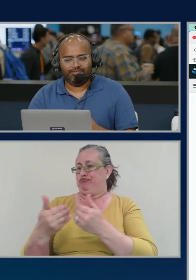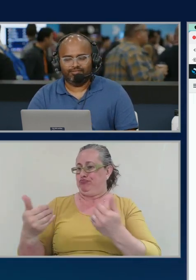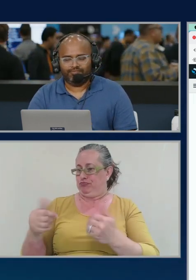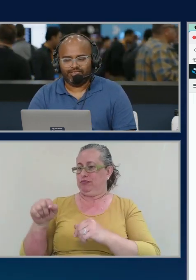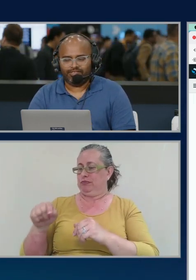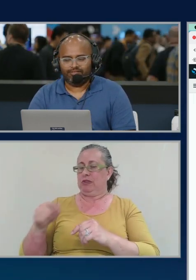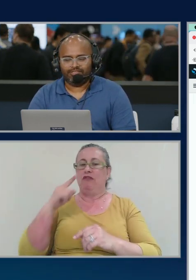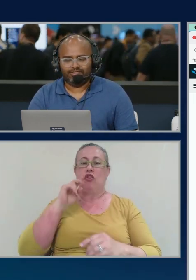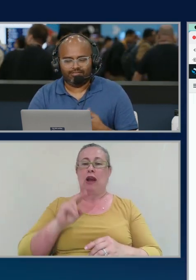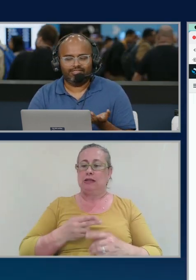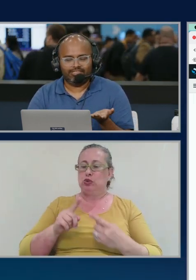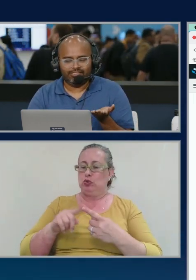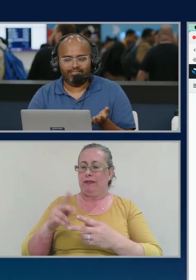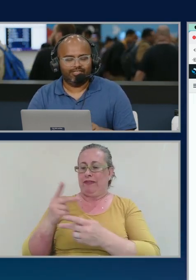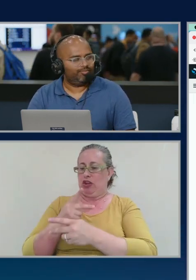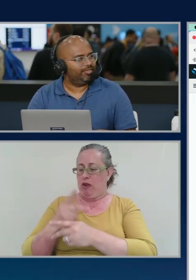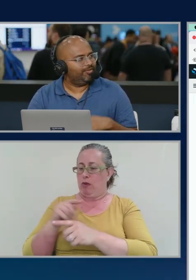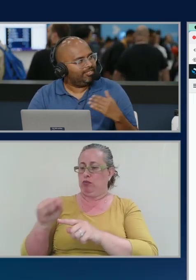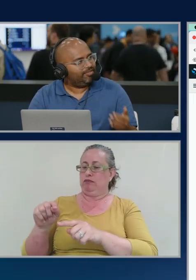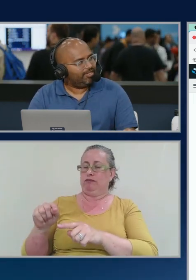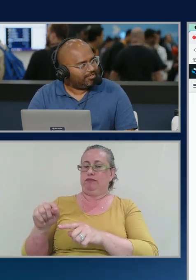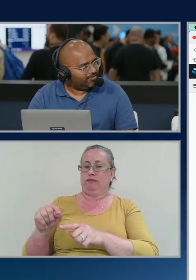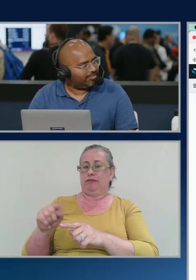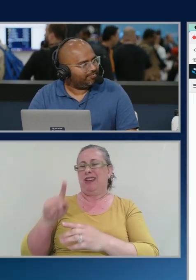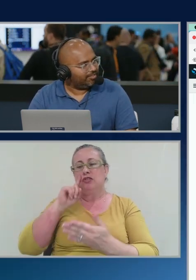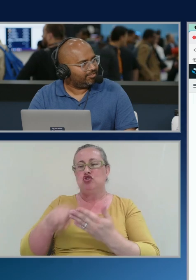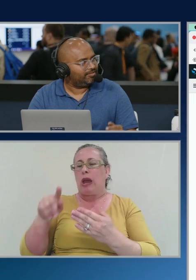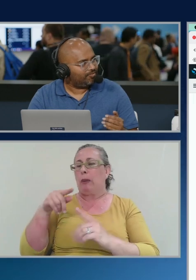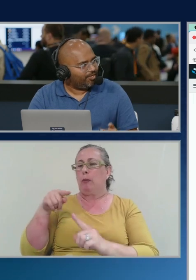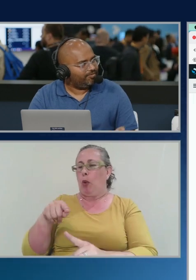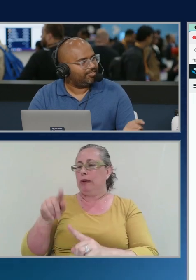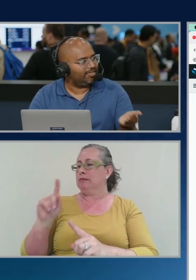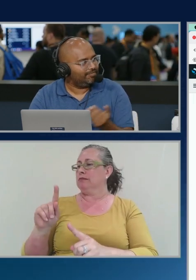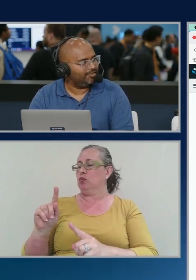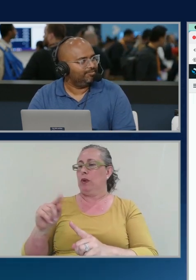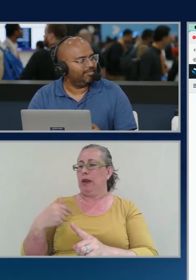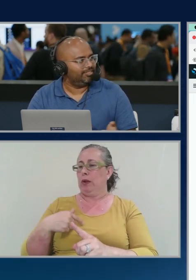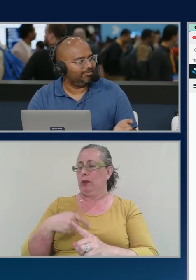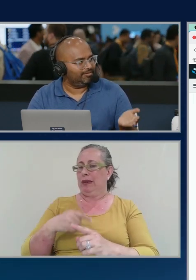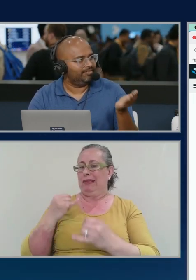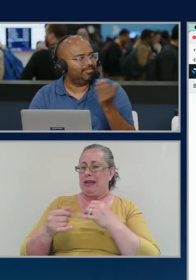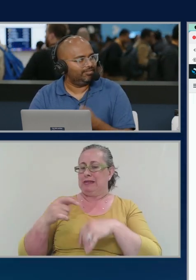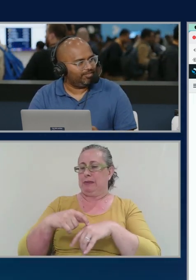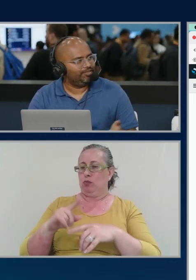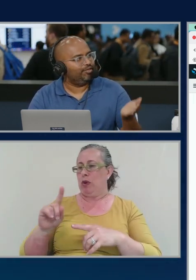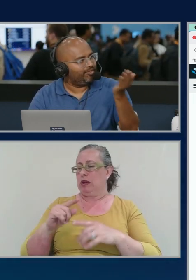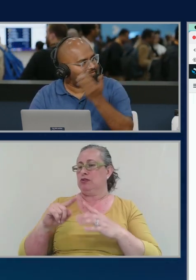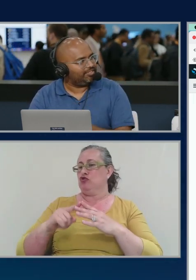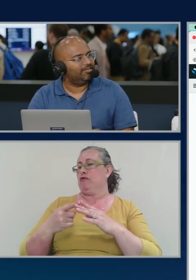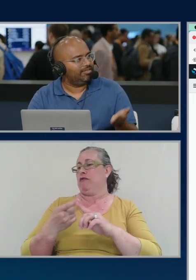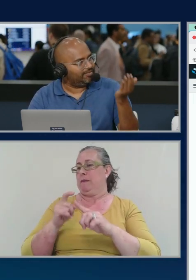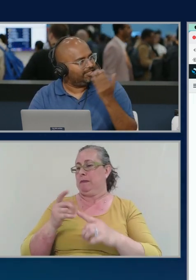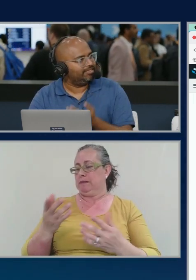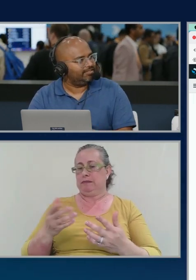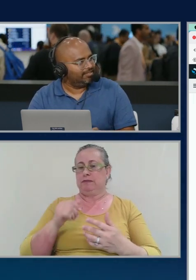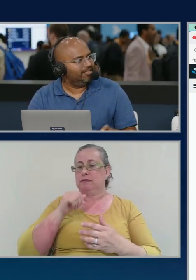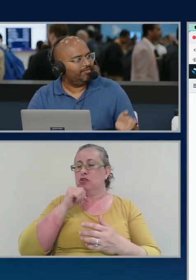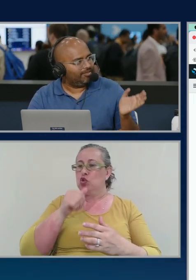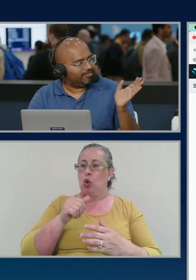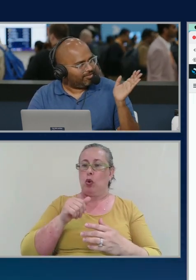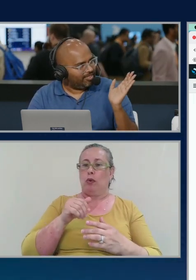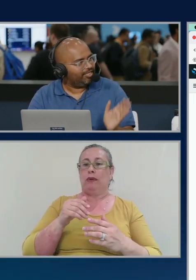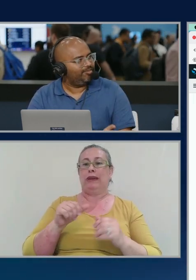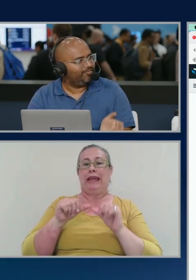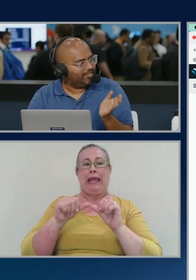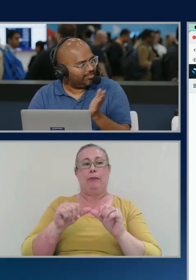for us to figure out this, as I said, it's a checkpoint. When did we last do a refresh? Where did we start from, right? So We don't keep refreshing all of the data.